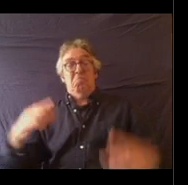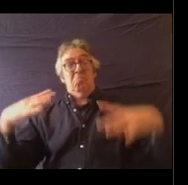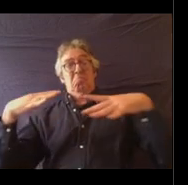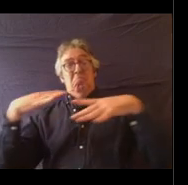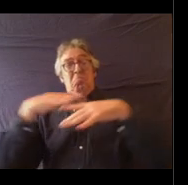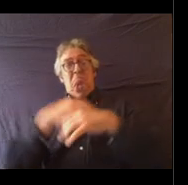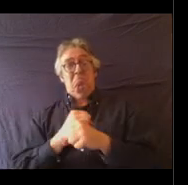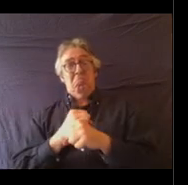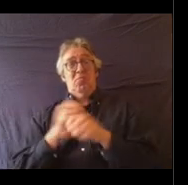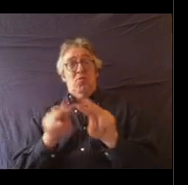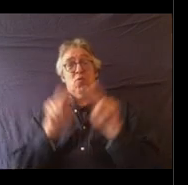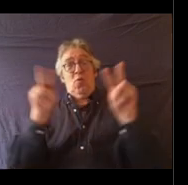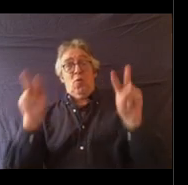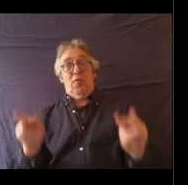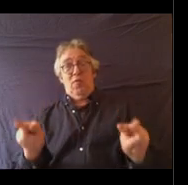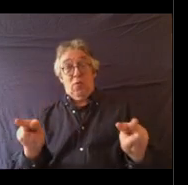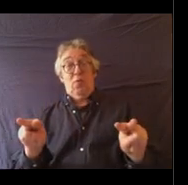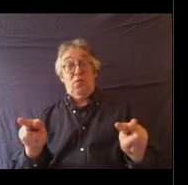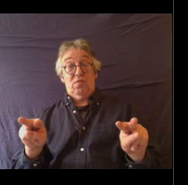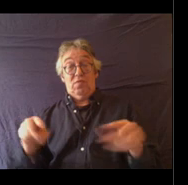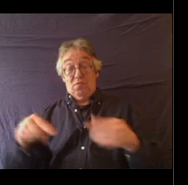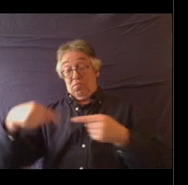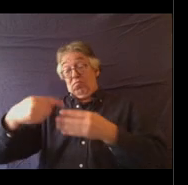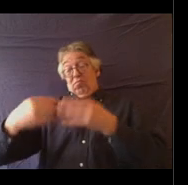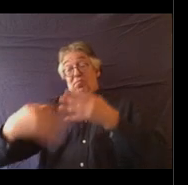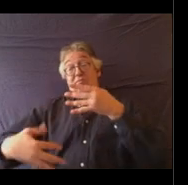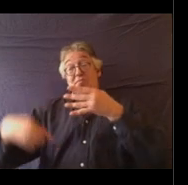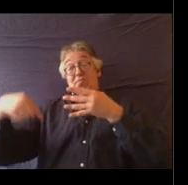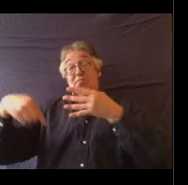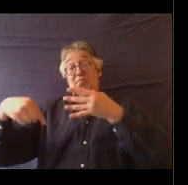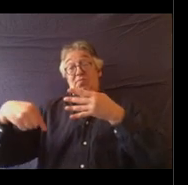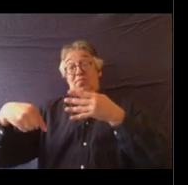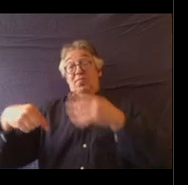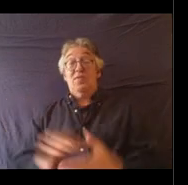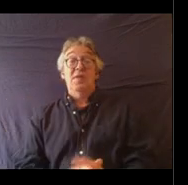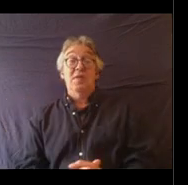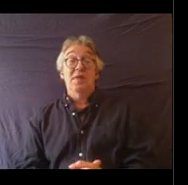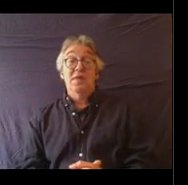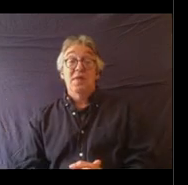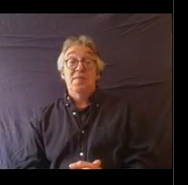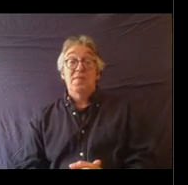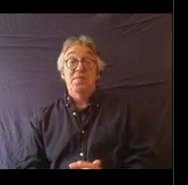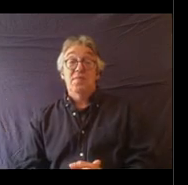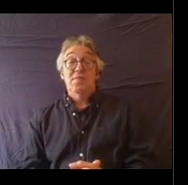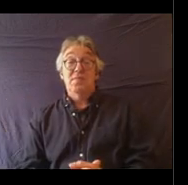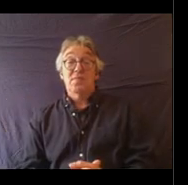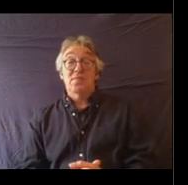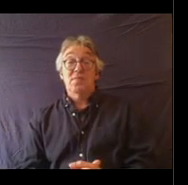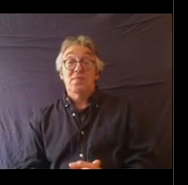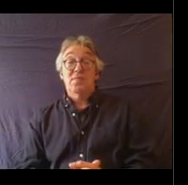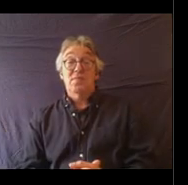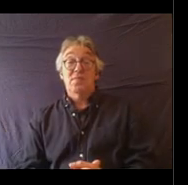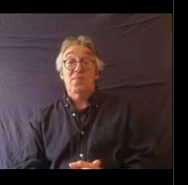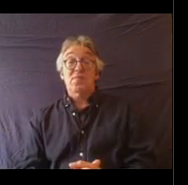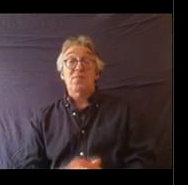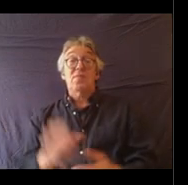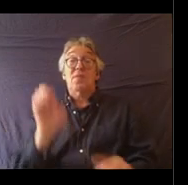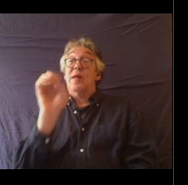gonna touch upon. So basically here, the extension of these rights, of